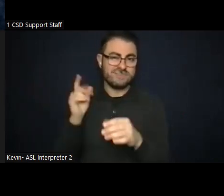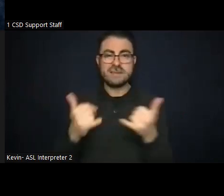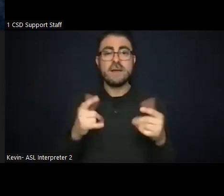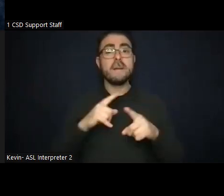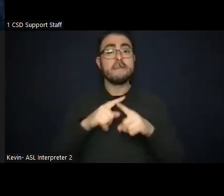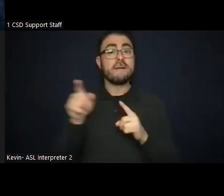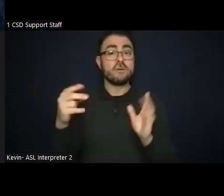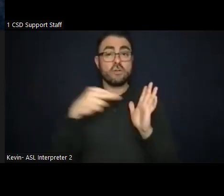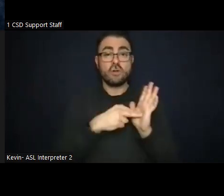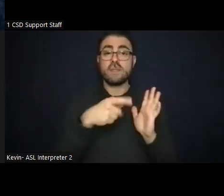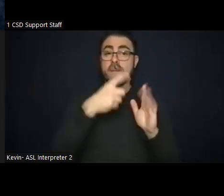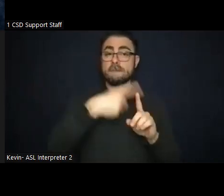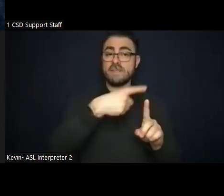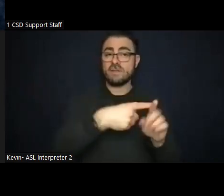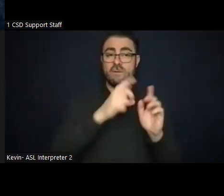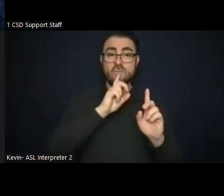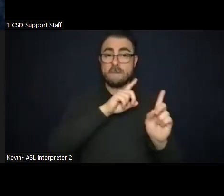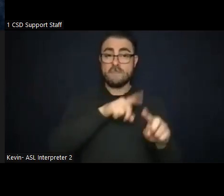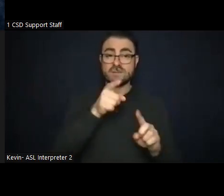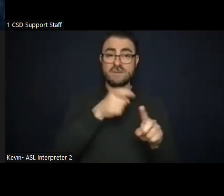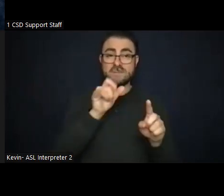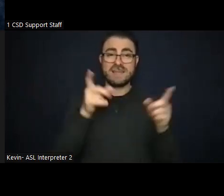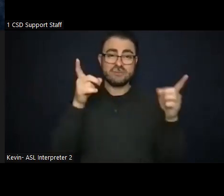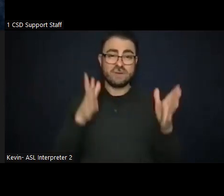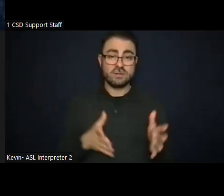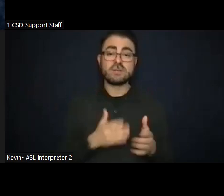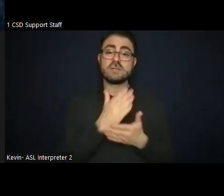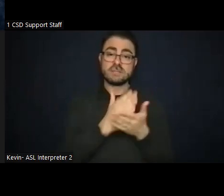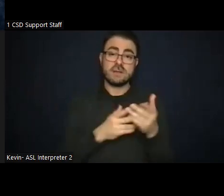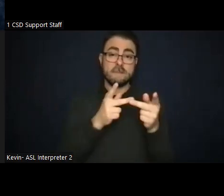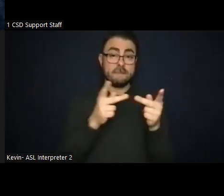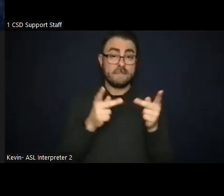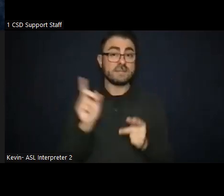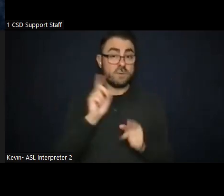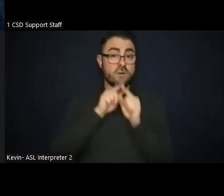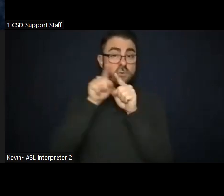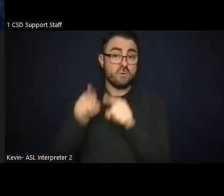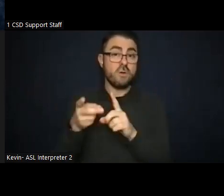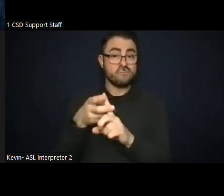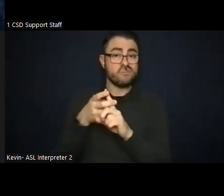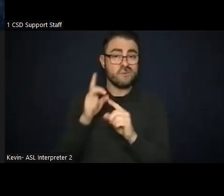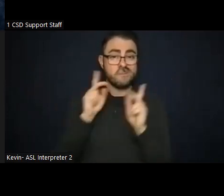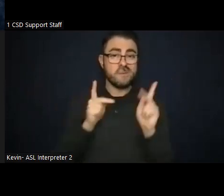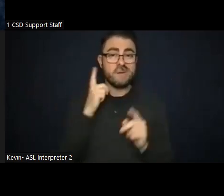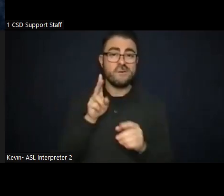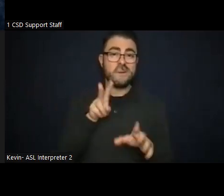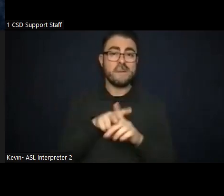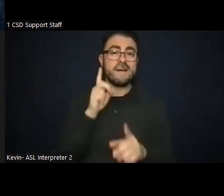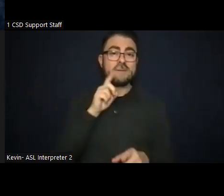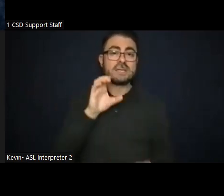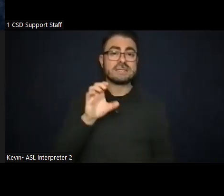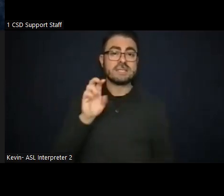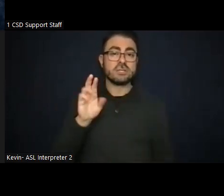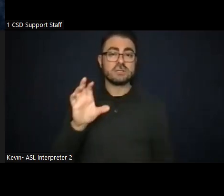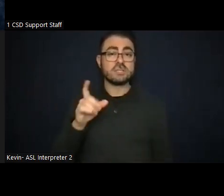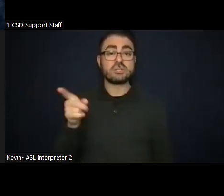director did, she would put in some of the places that she went to recruit people to apply for the CRC, and I felt like she had a lot of